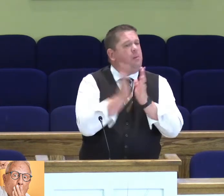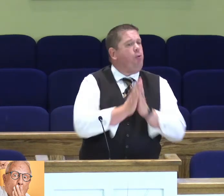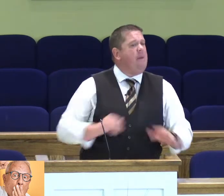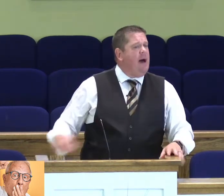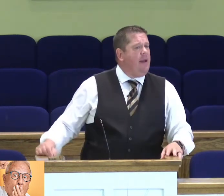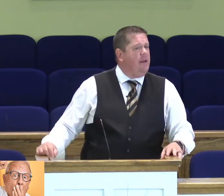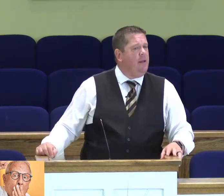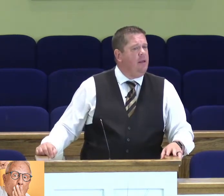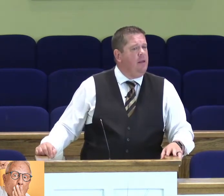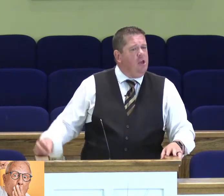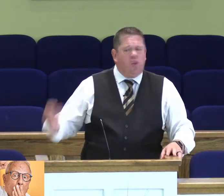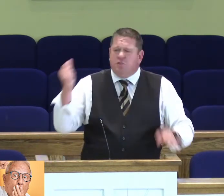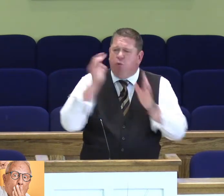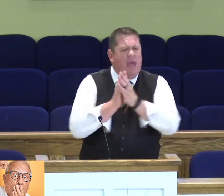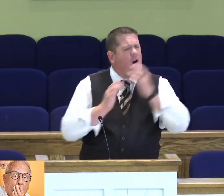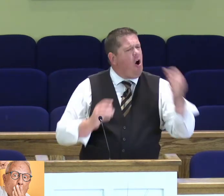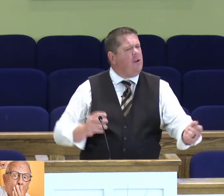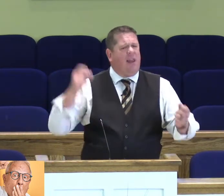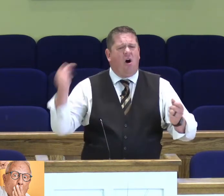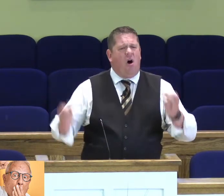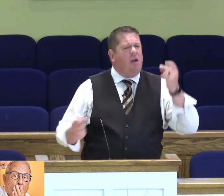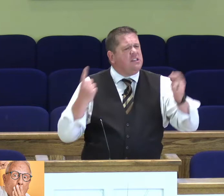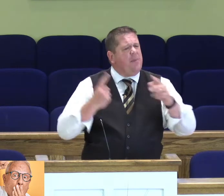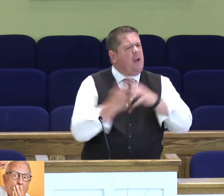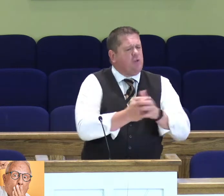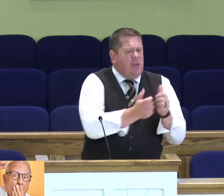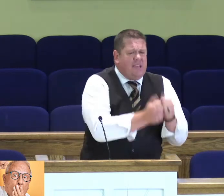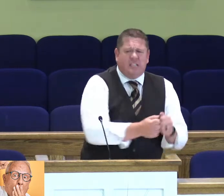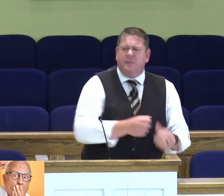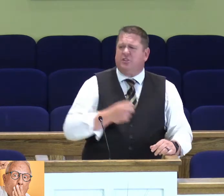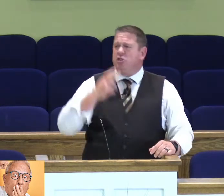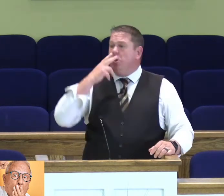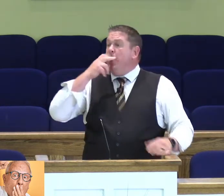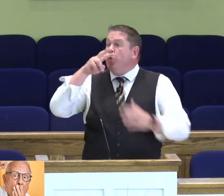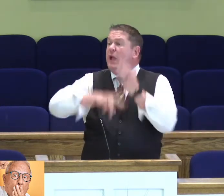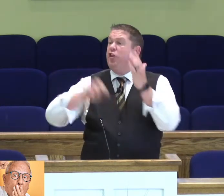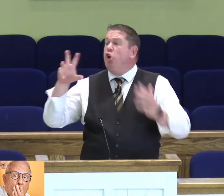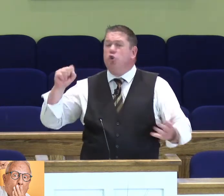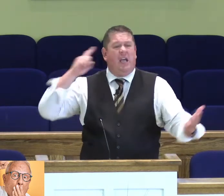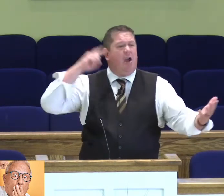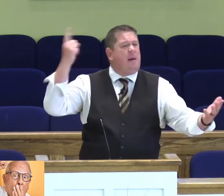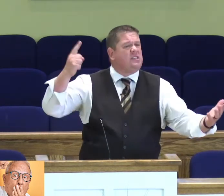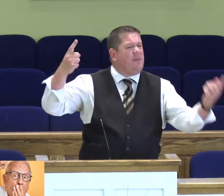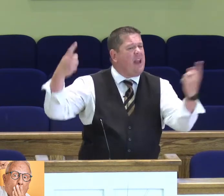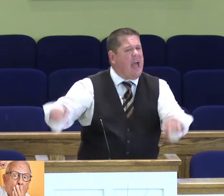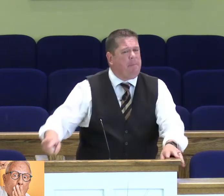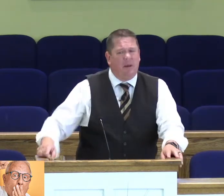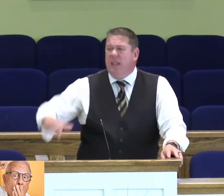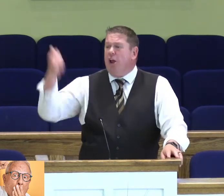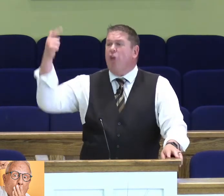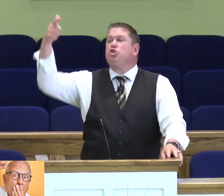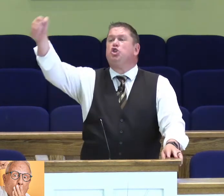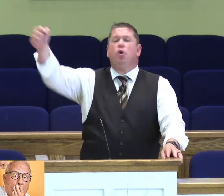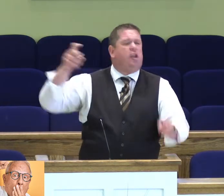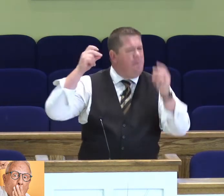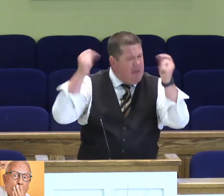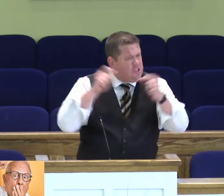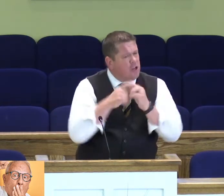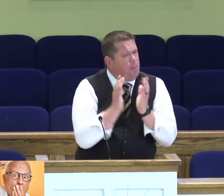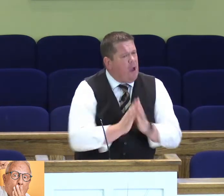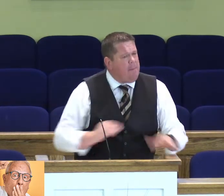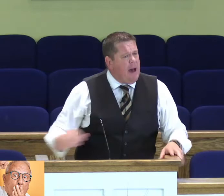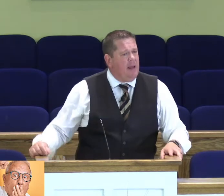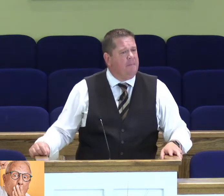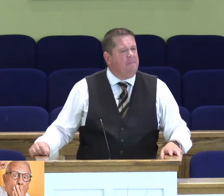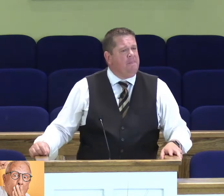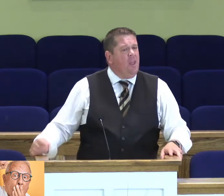Take a moment to pray about it. You just pray all day long. Something comes, you get a text message, or you read the news, you hear about something that happened, another shooting, you immediately